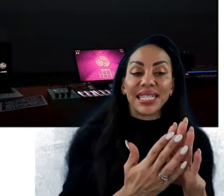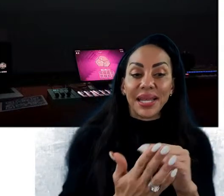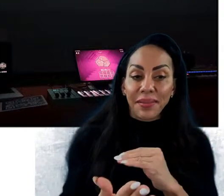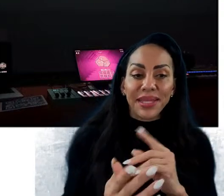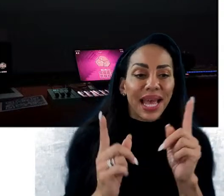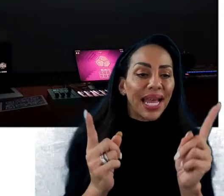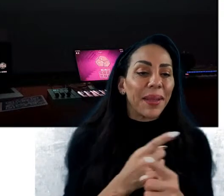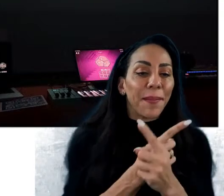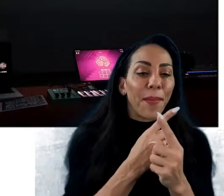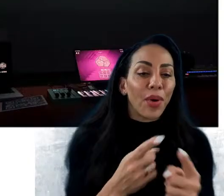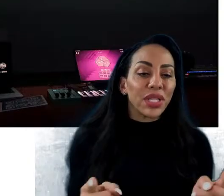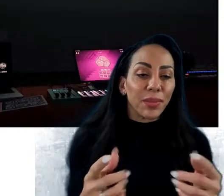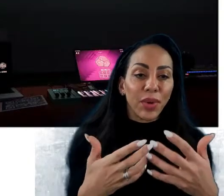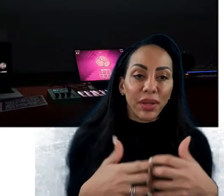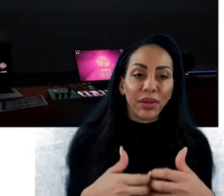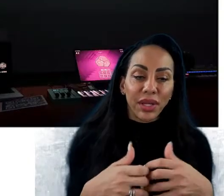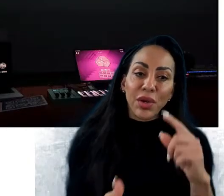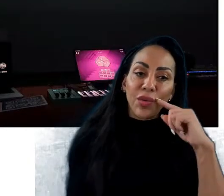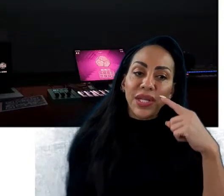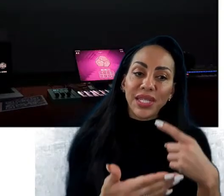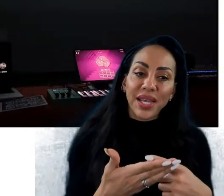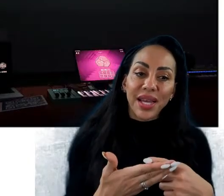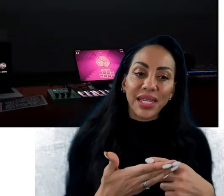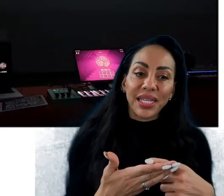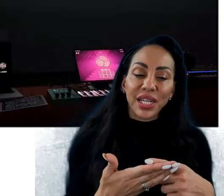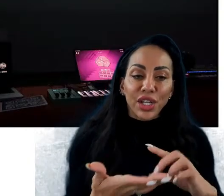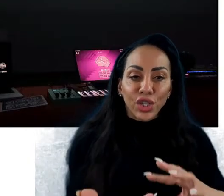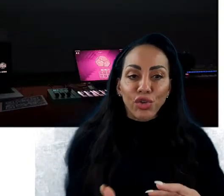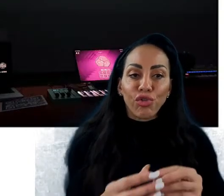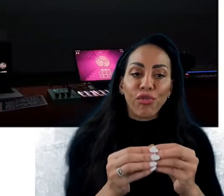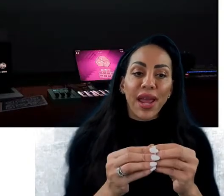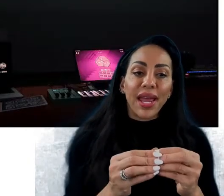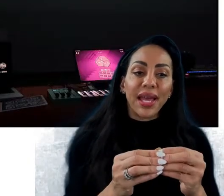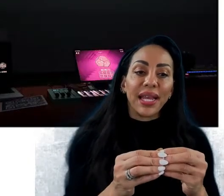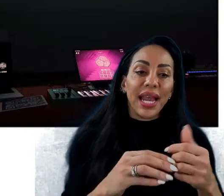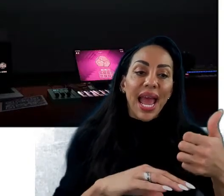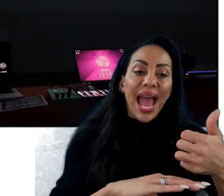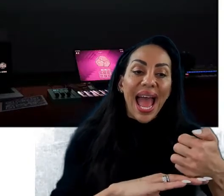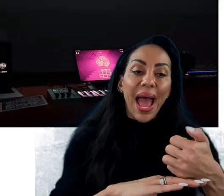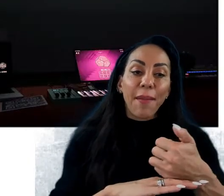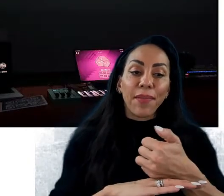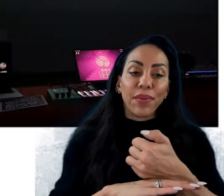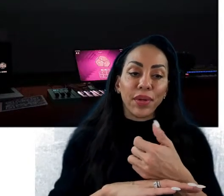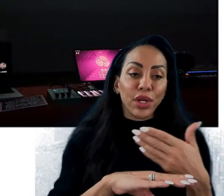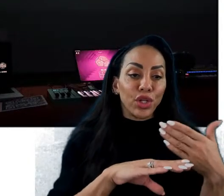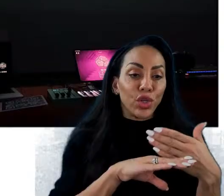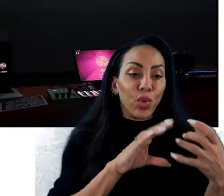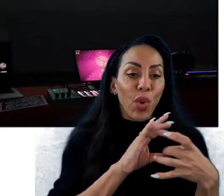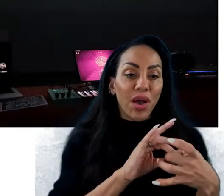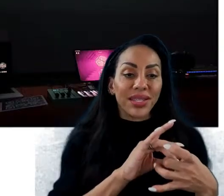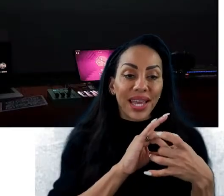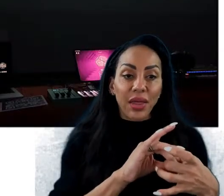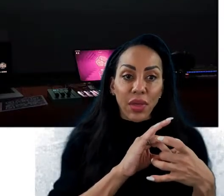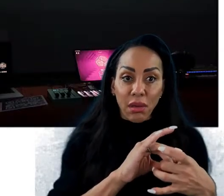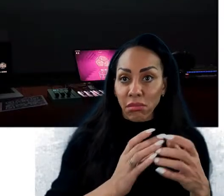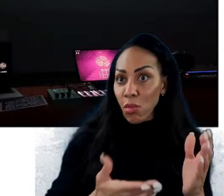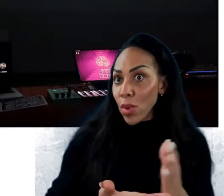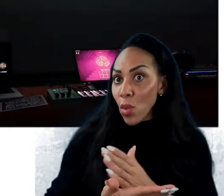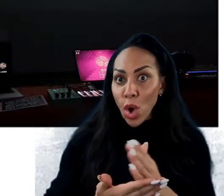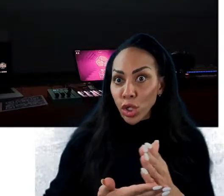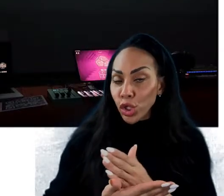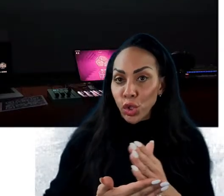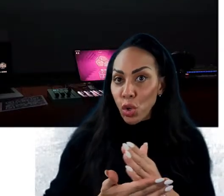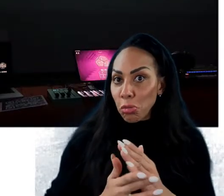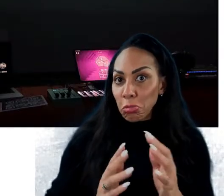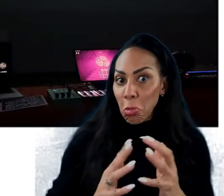we decided to build an app to figure out how we would work together. We weren't initially sure what it was going to be, but